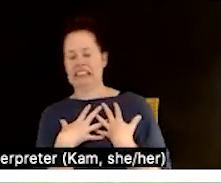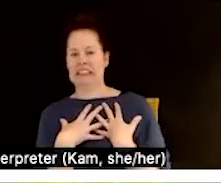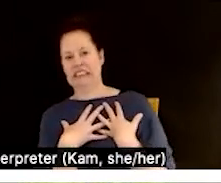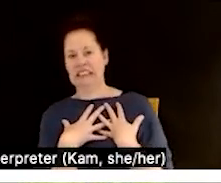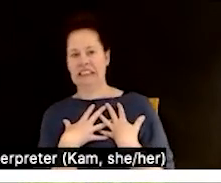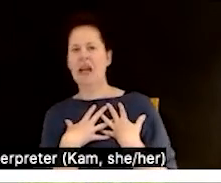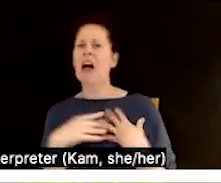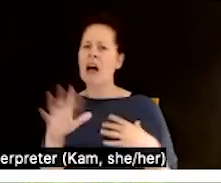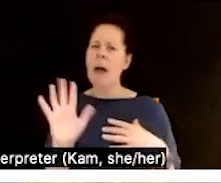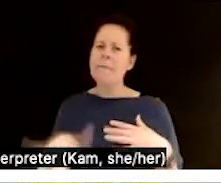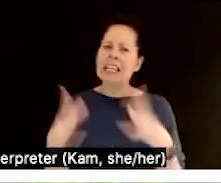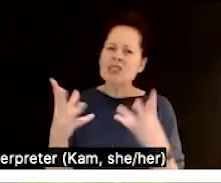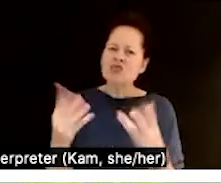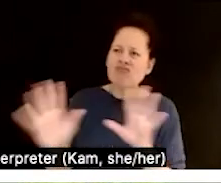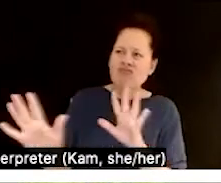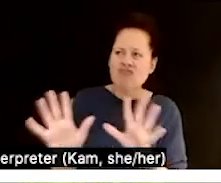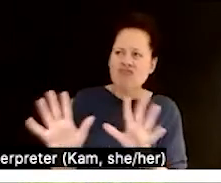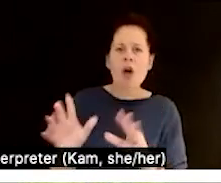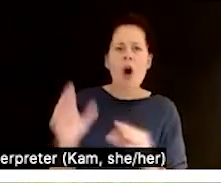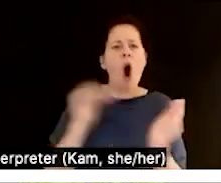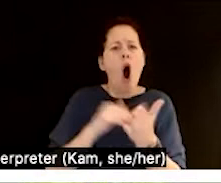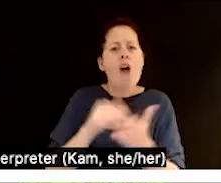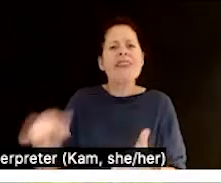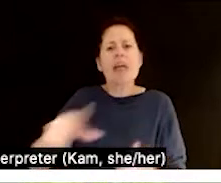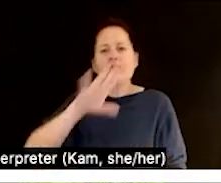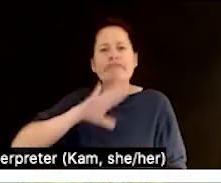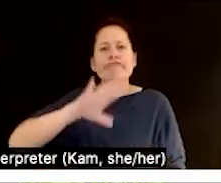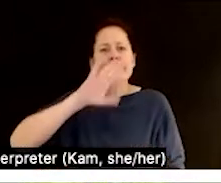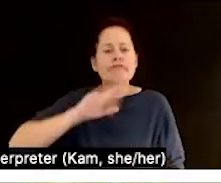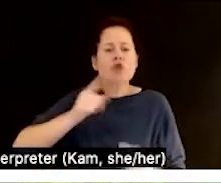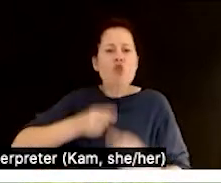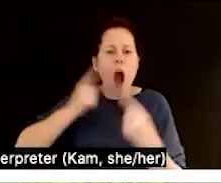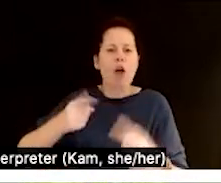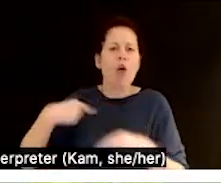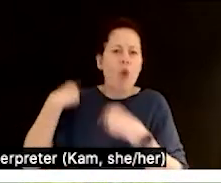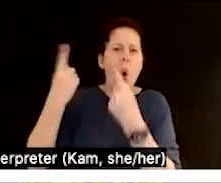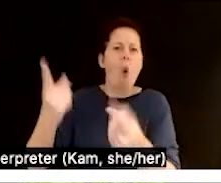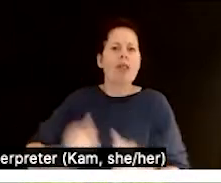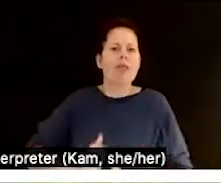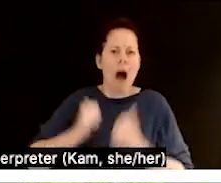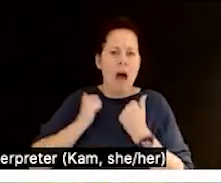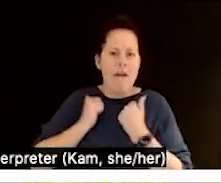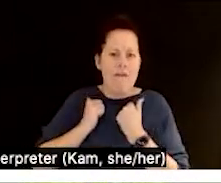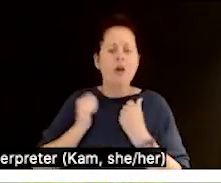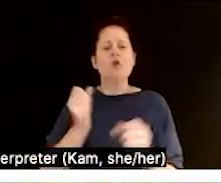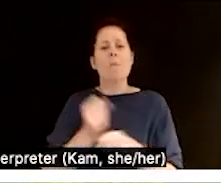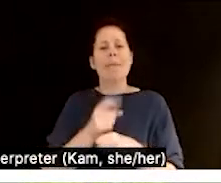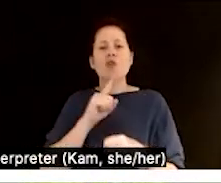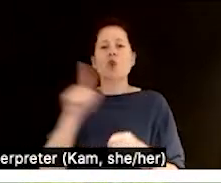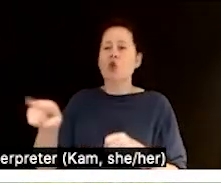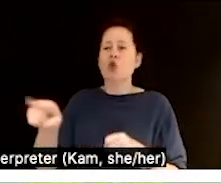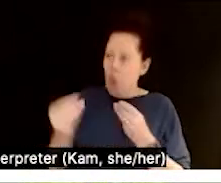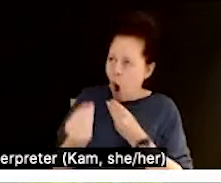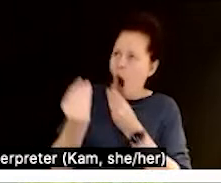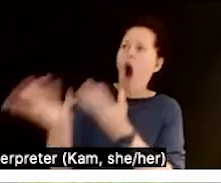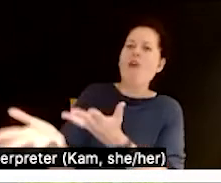Oftentimes, they've been struggling their whole life, and so making sure that that you're offering those accommodations, but also trying to